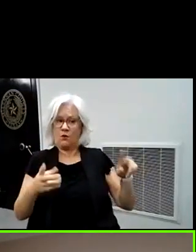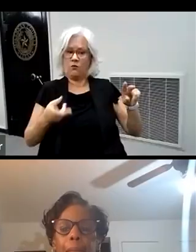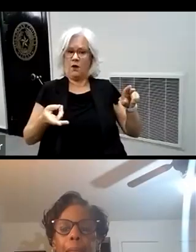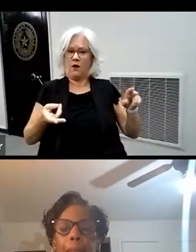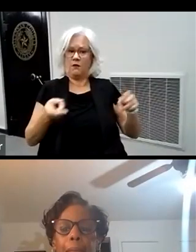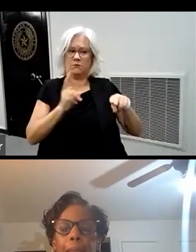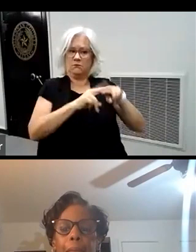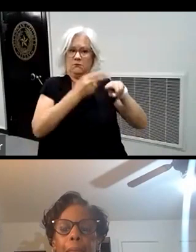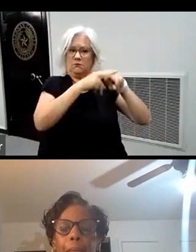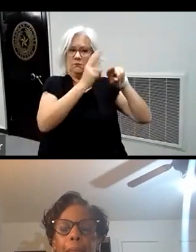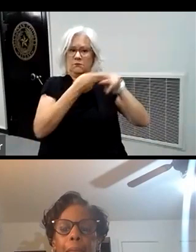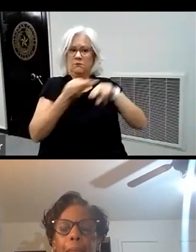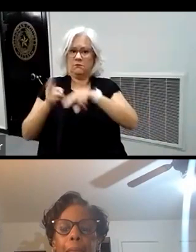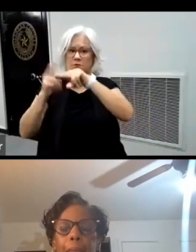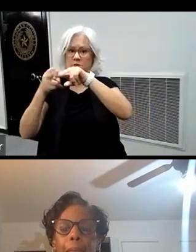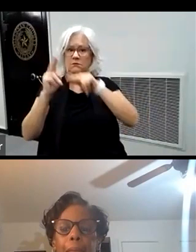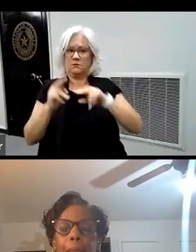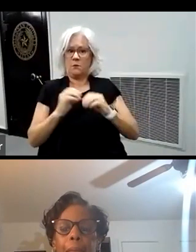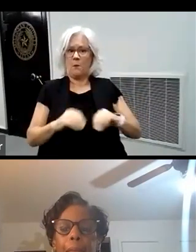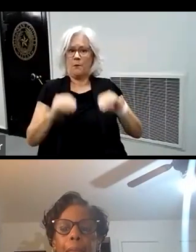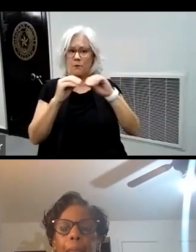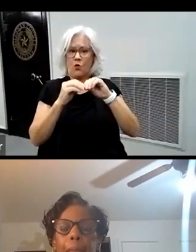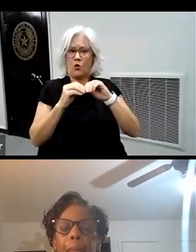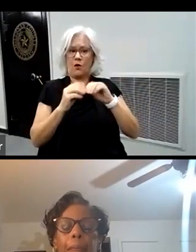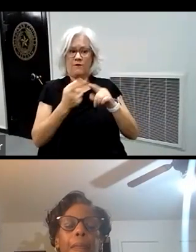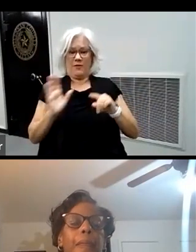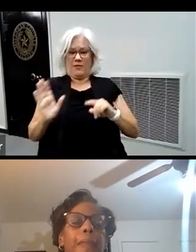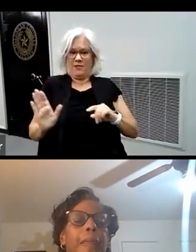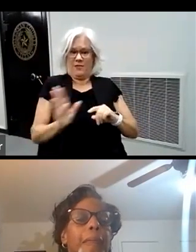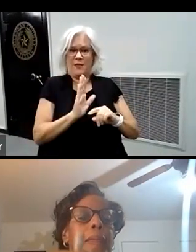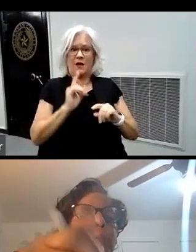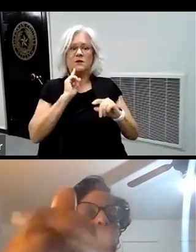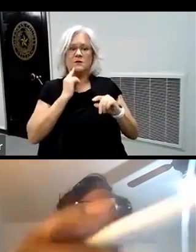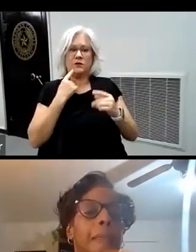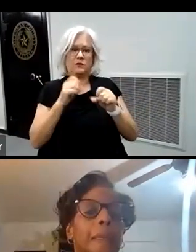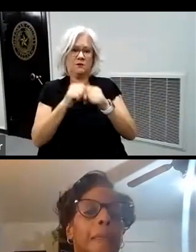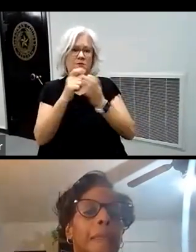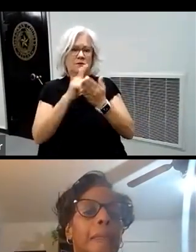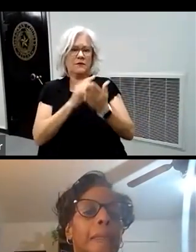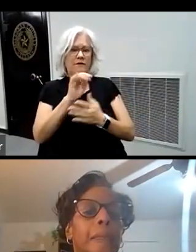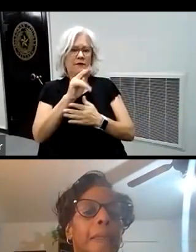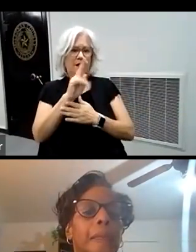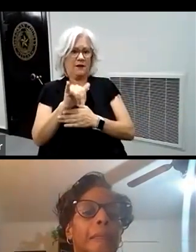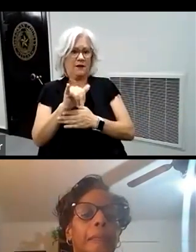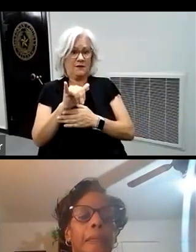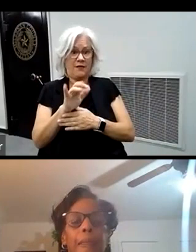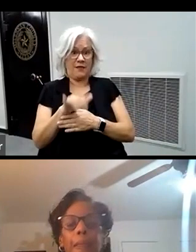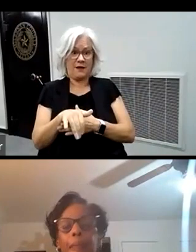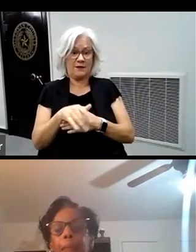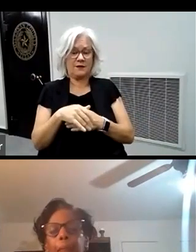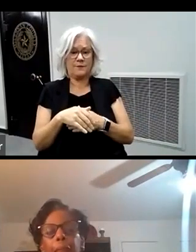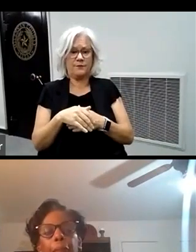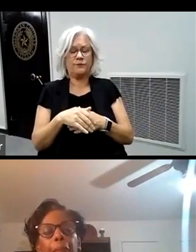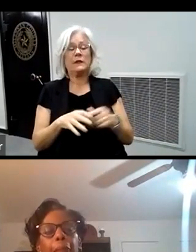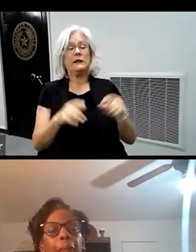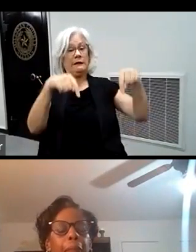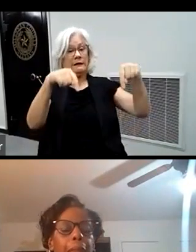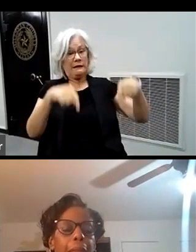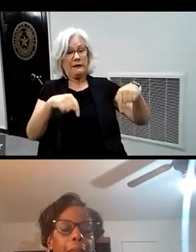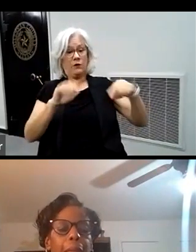cases since we began. And then our last page on page 8, we do our own monitoring in McLennan